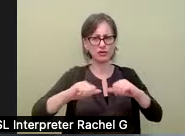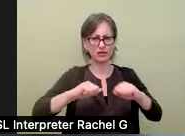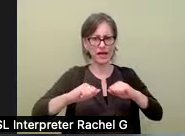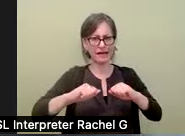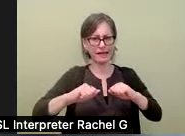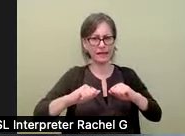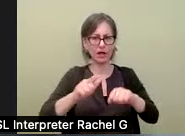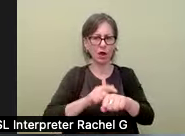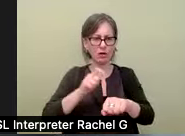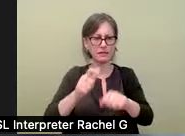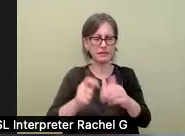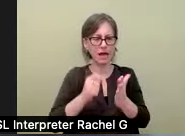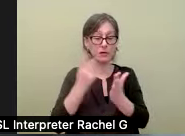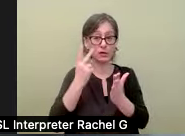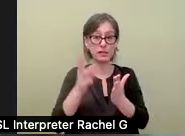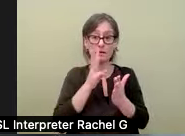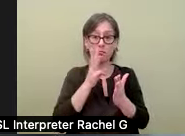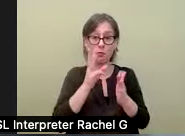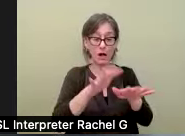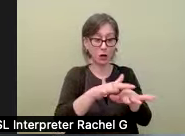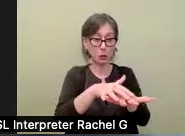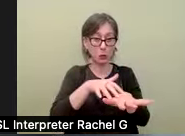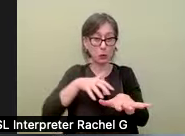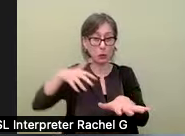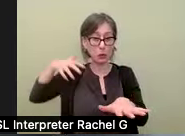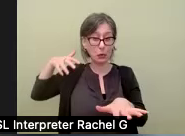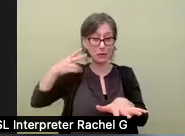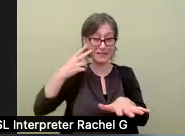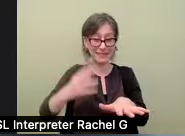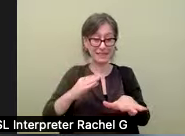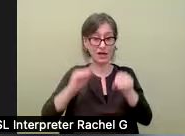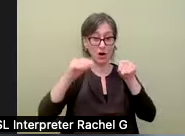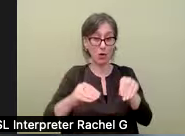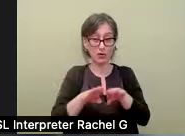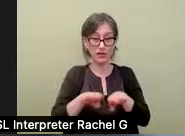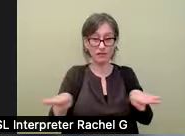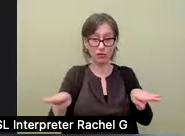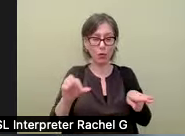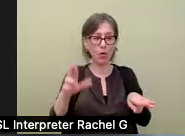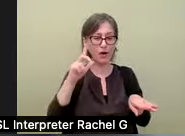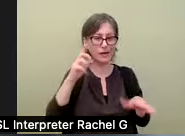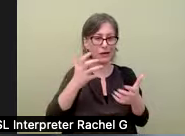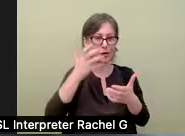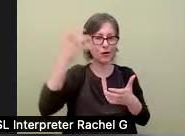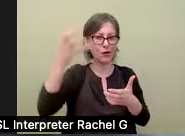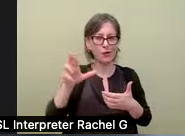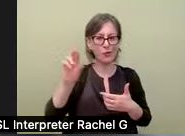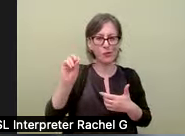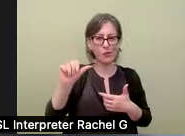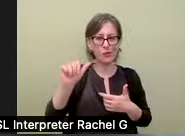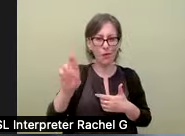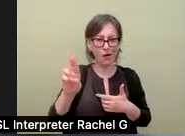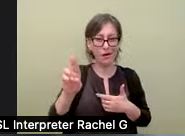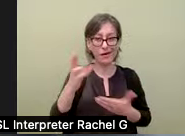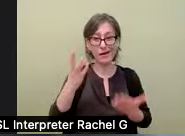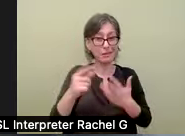see water receding, exposing the ocean floor, or you may hear a loud ocean roar. Now, it's important to note that you may